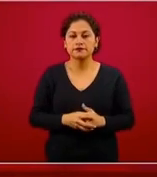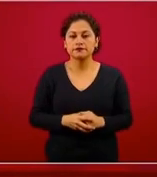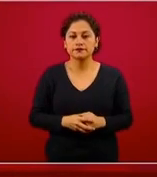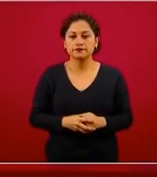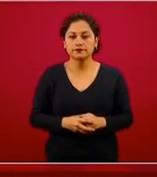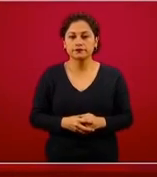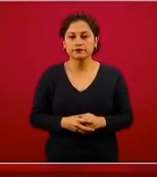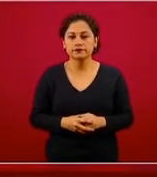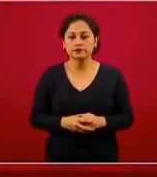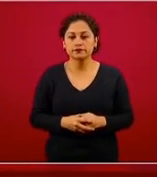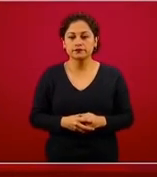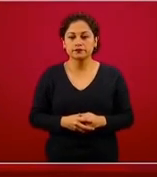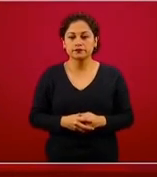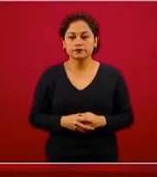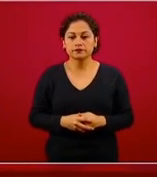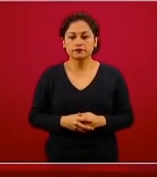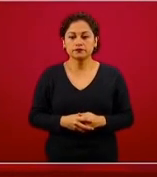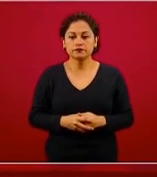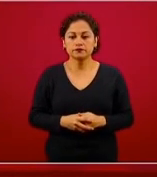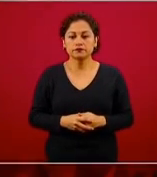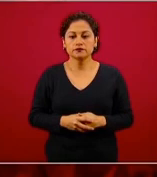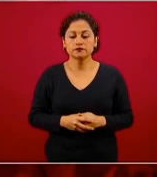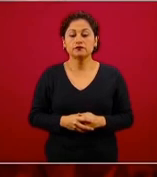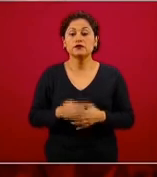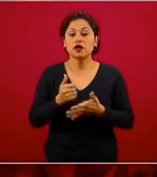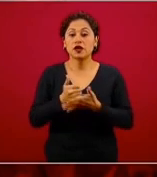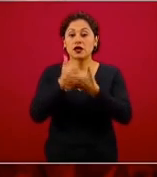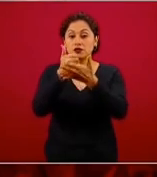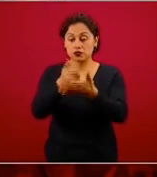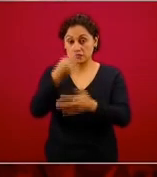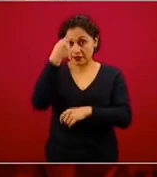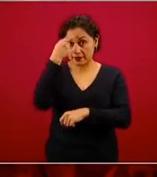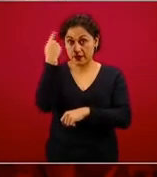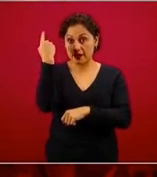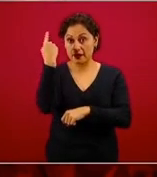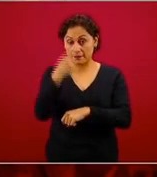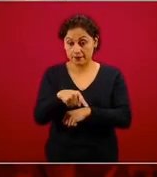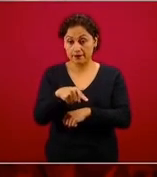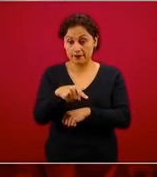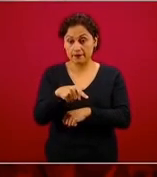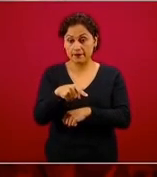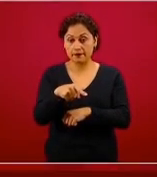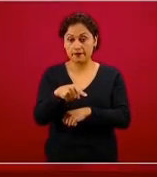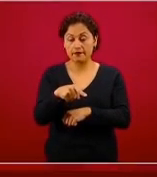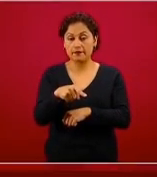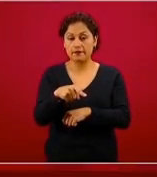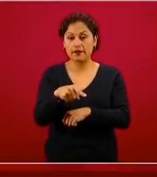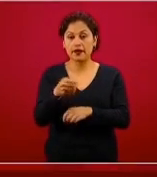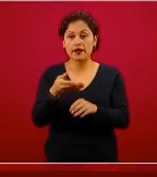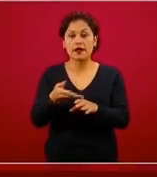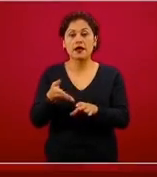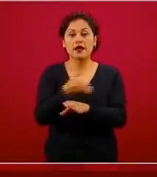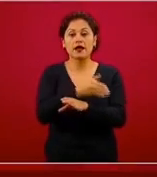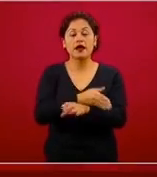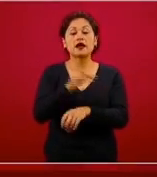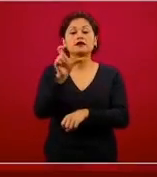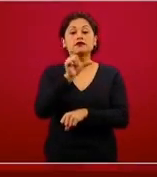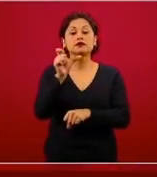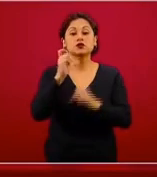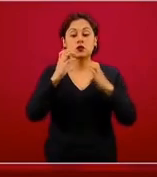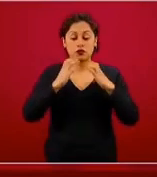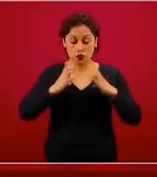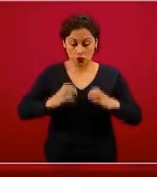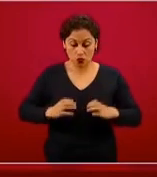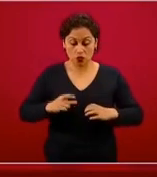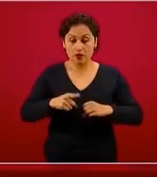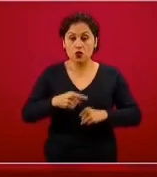el equipo with de this. el, And el equipo tanto de la tensión del oxígeno also that como el because of the